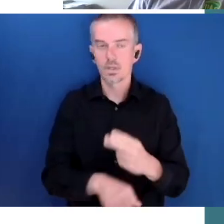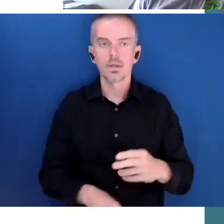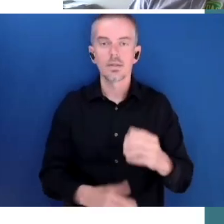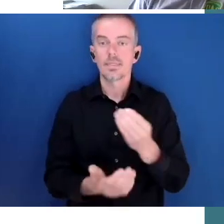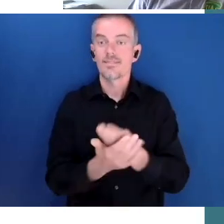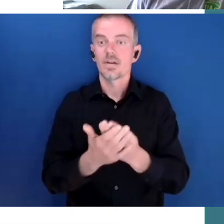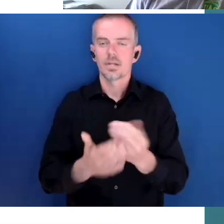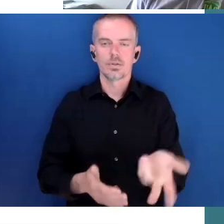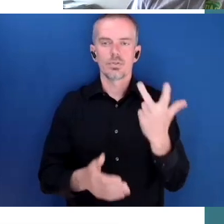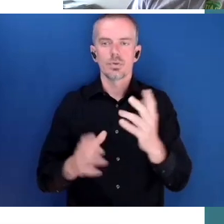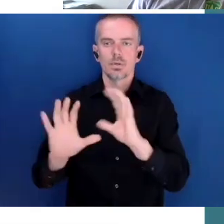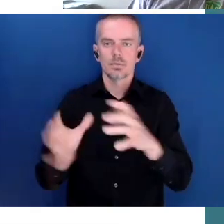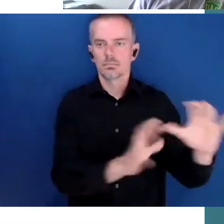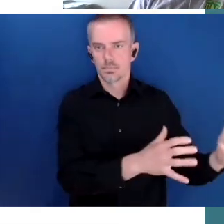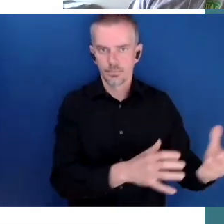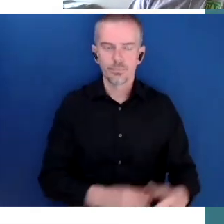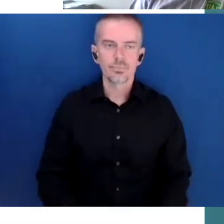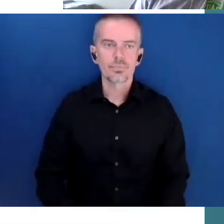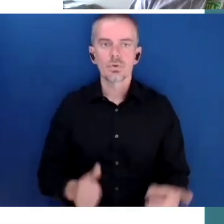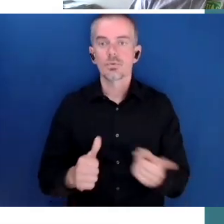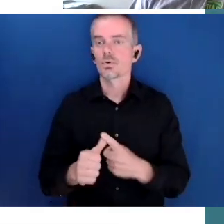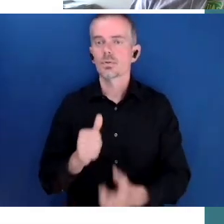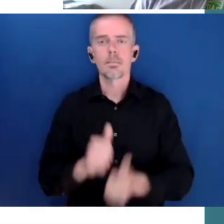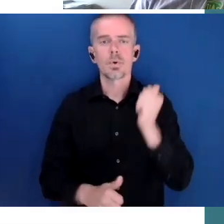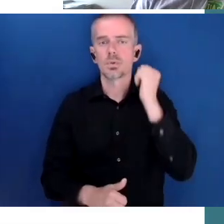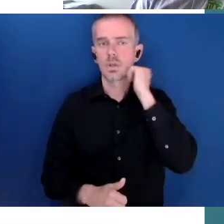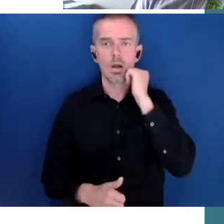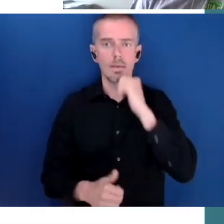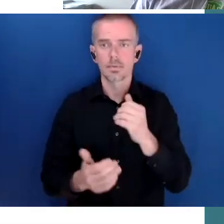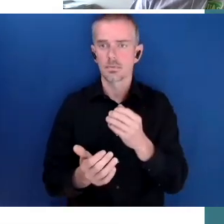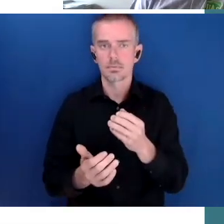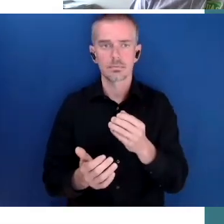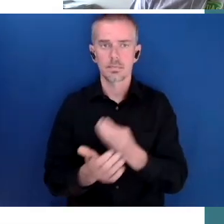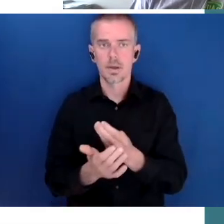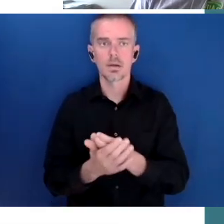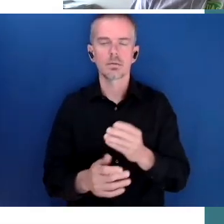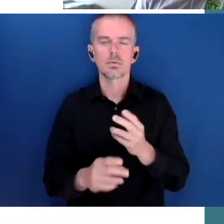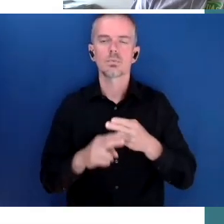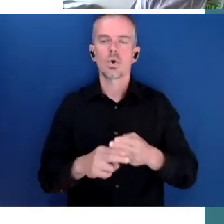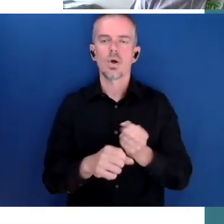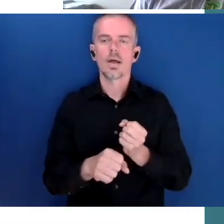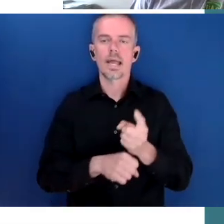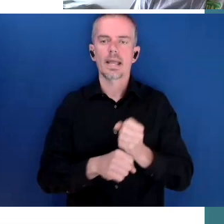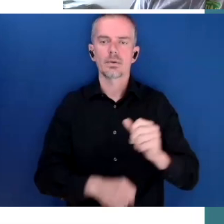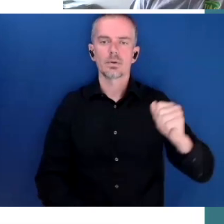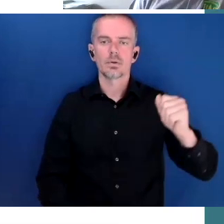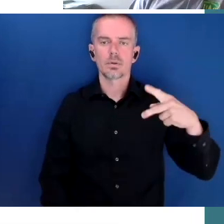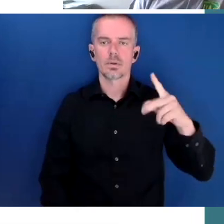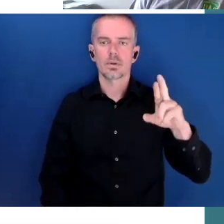three different ways. The first and most common is what we call annual appropriations. So each